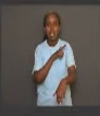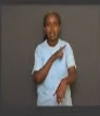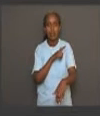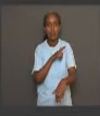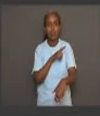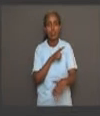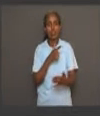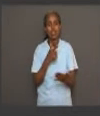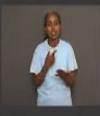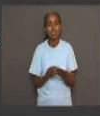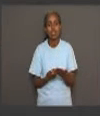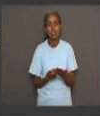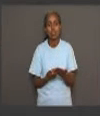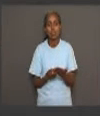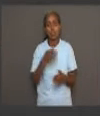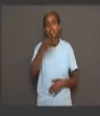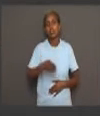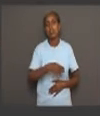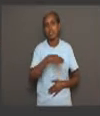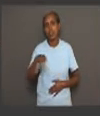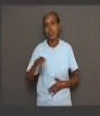the arrow in the graph